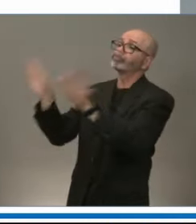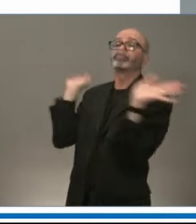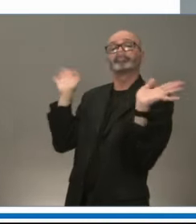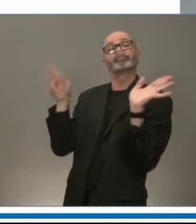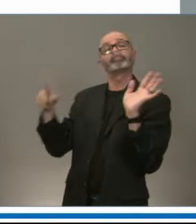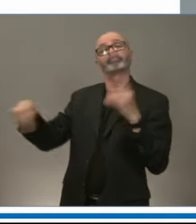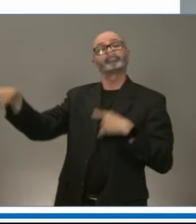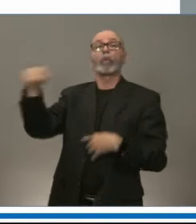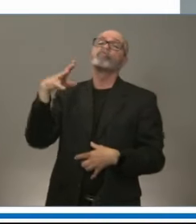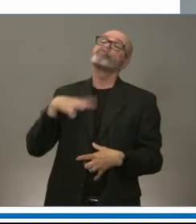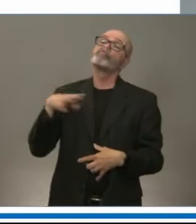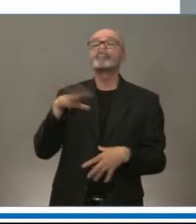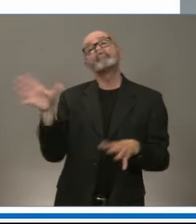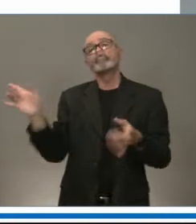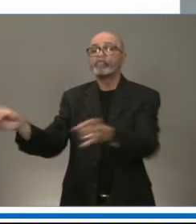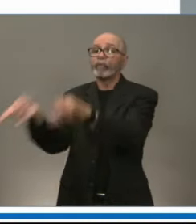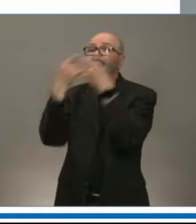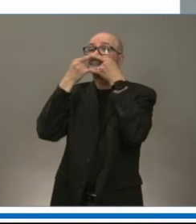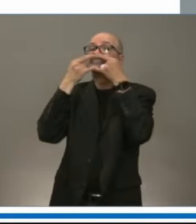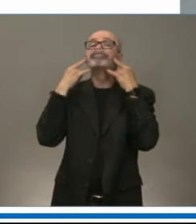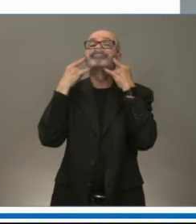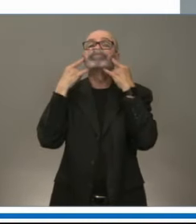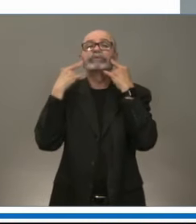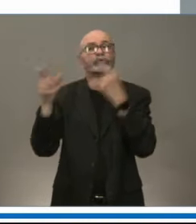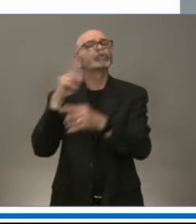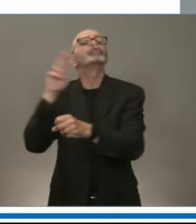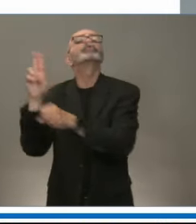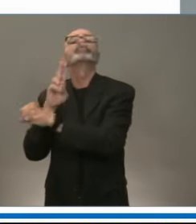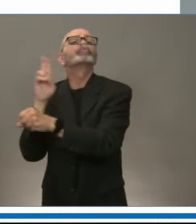masks. Those need to be preserved for those who truly need them.